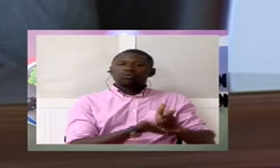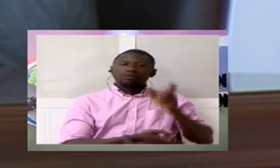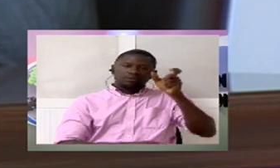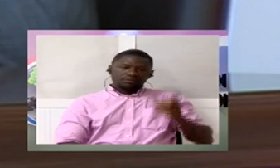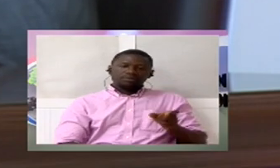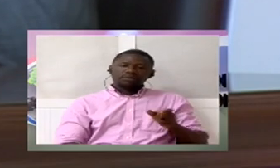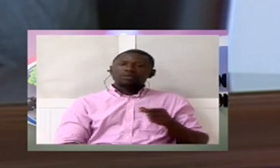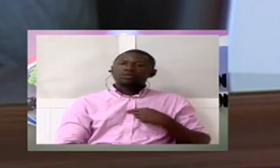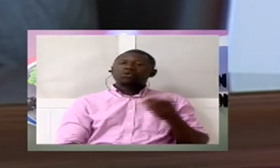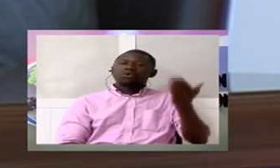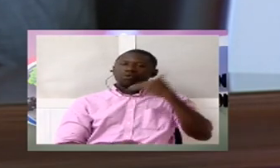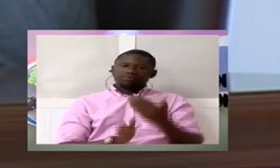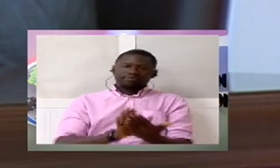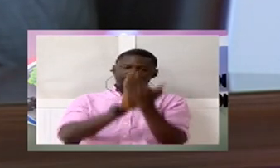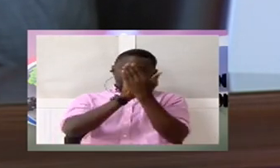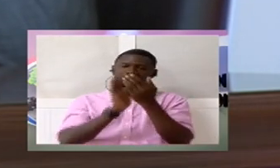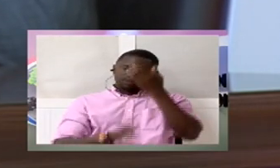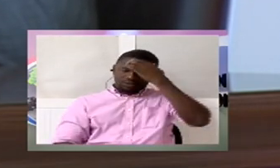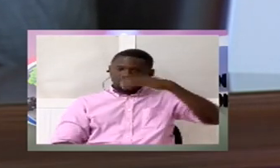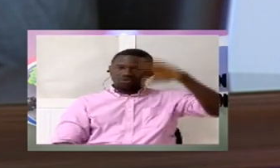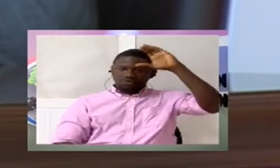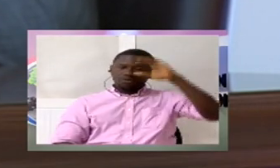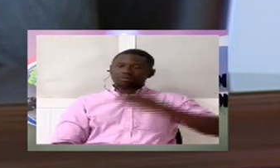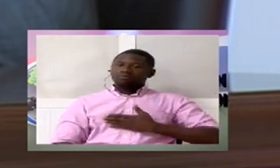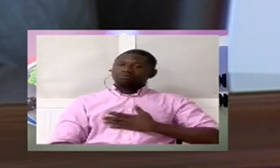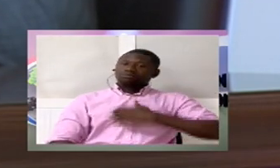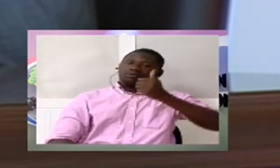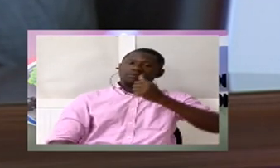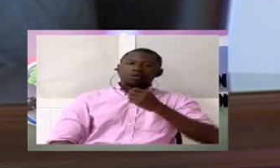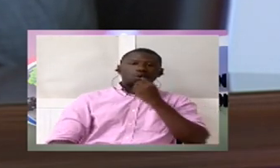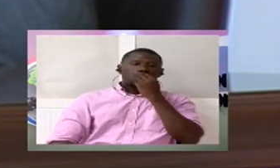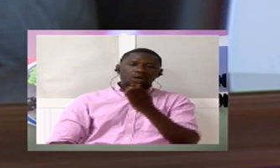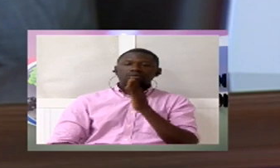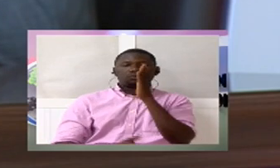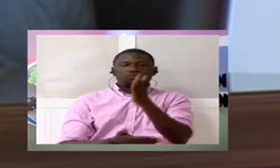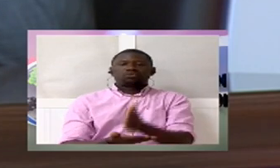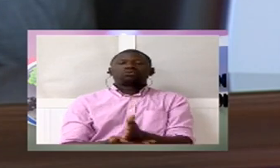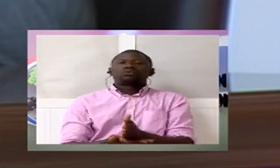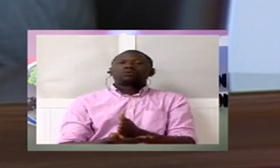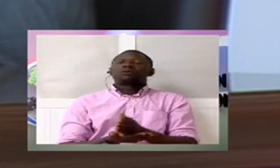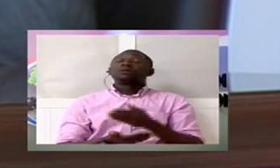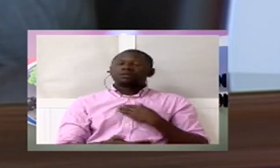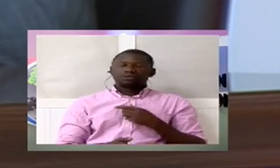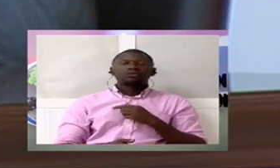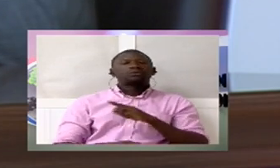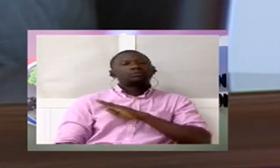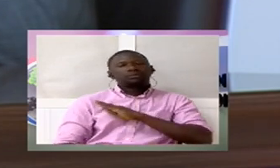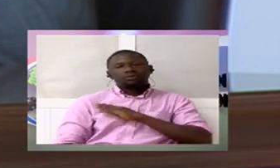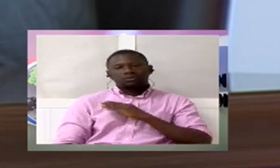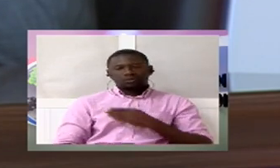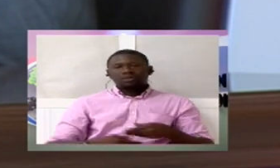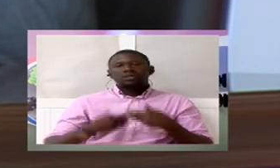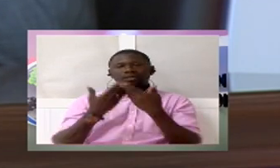commission, that they will boldly speak the truth. And you shall also grant